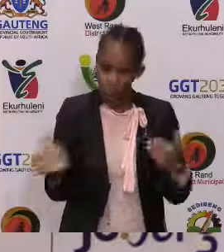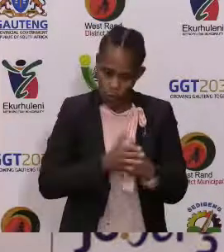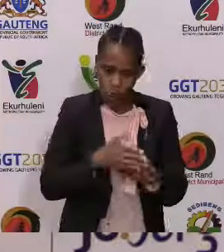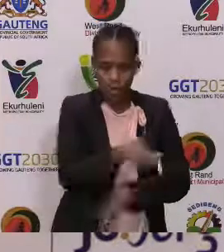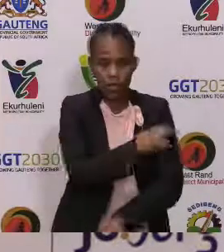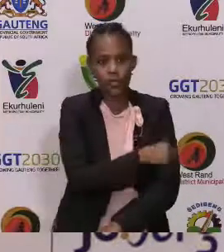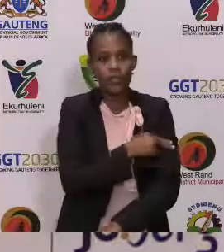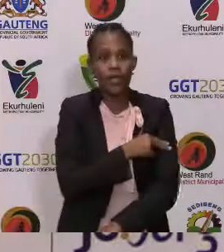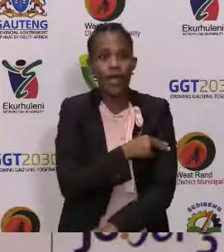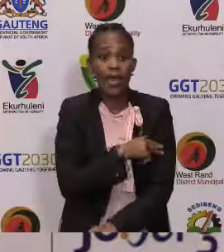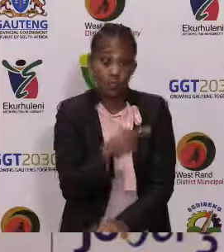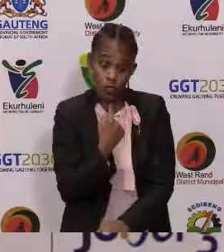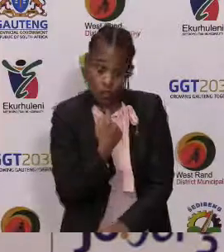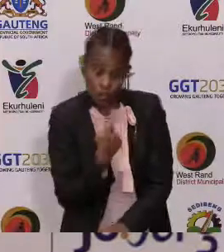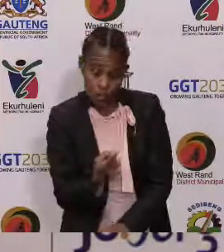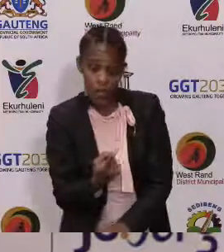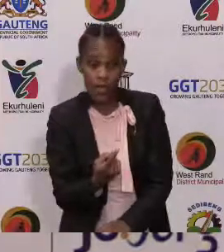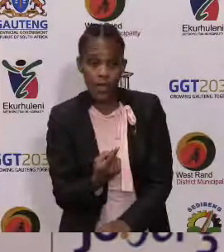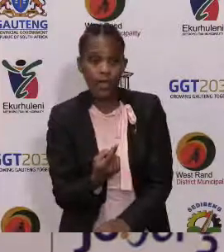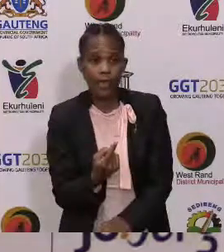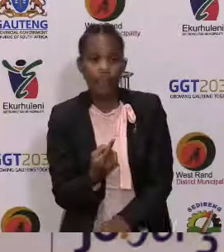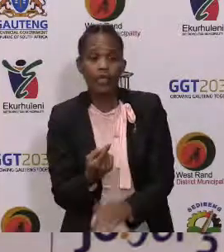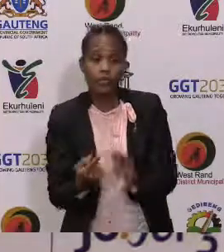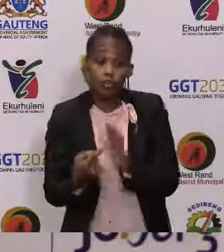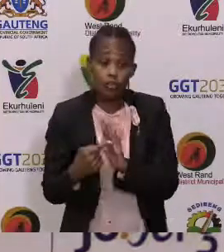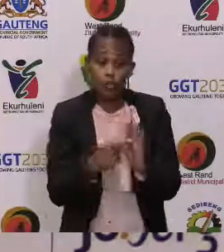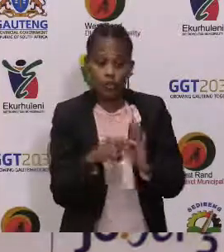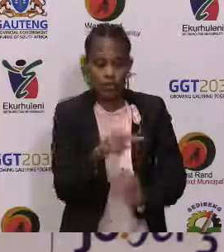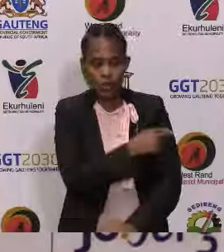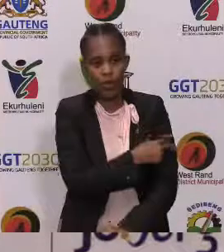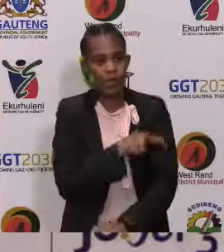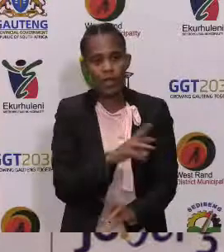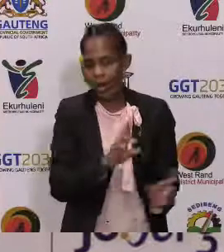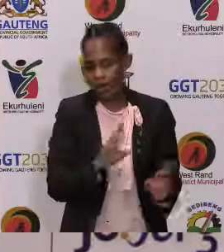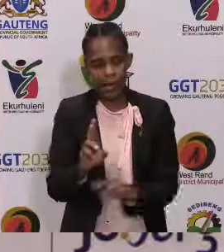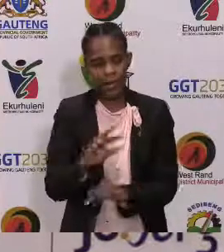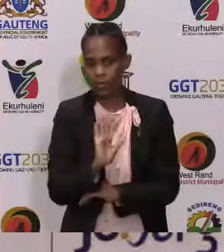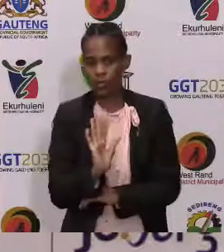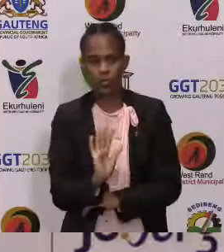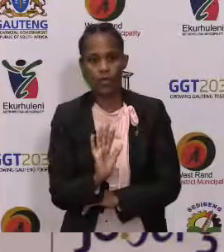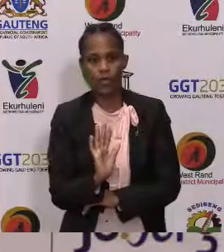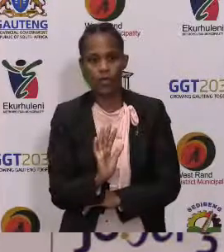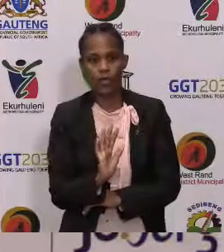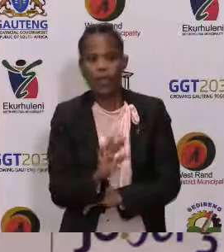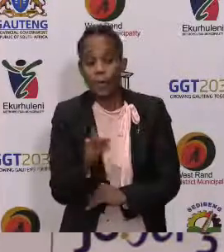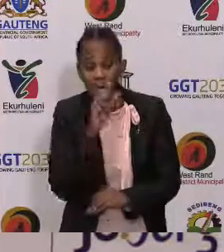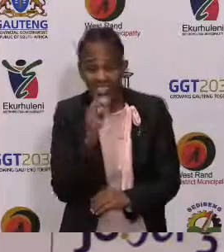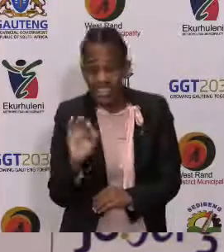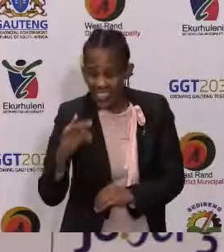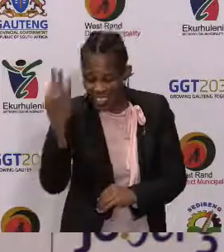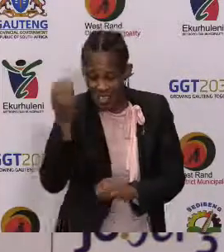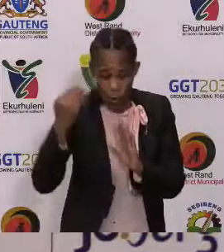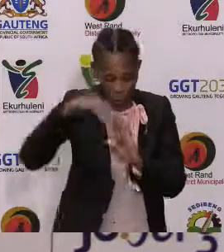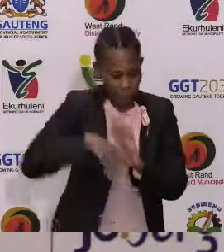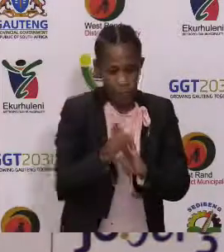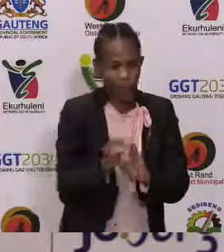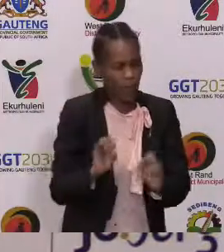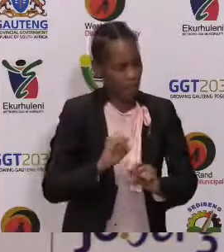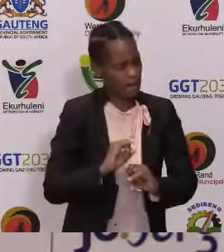the indications that the third wave may not be as severe. We hope